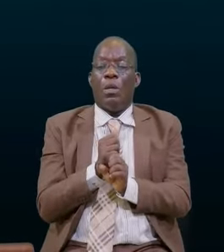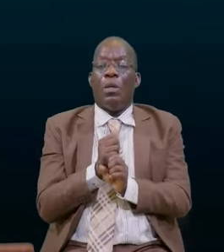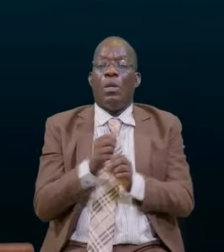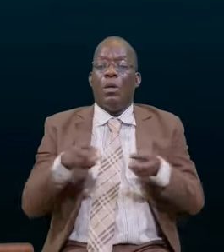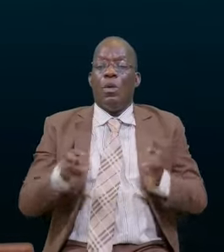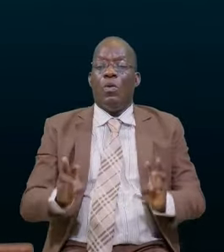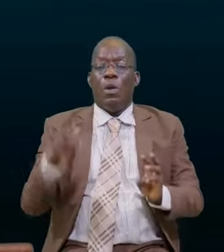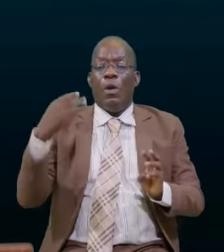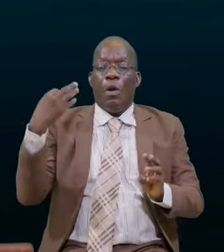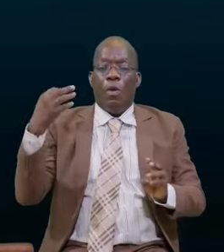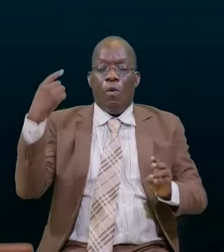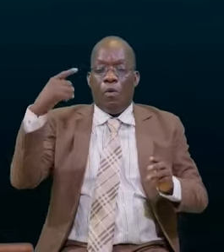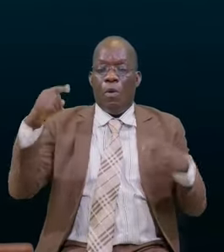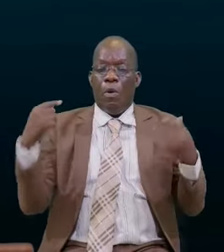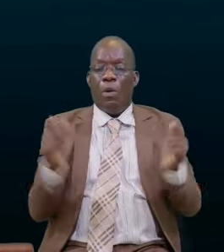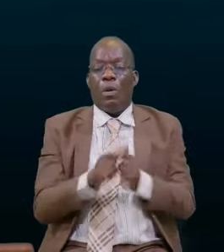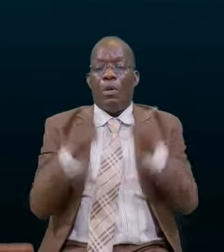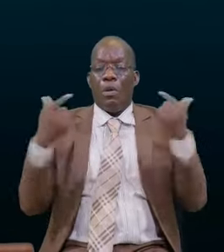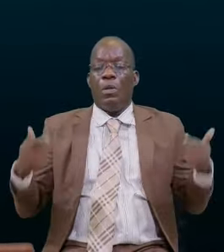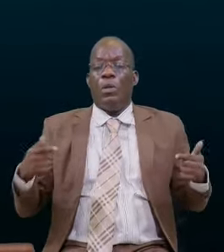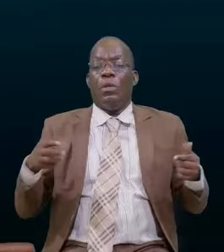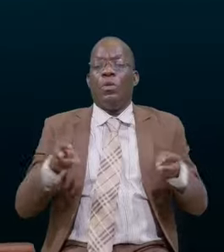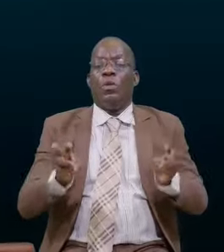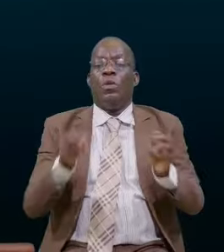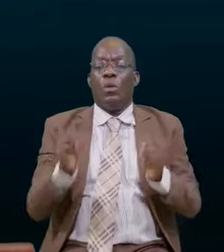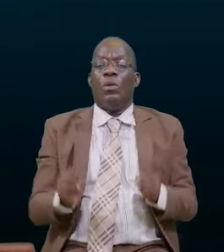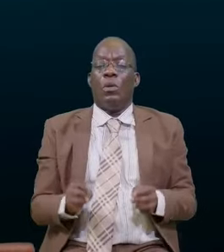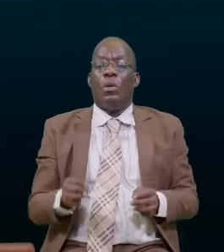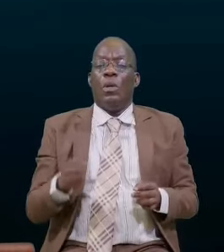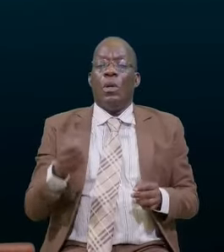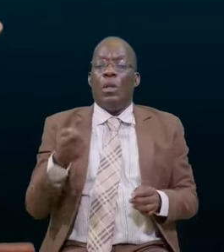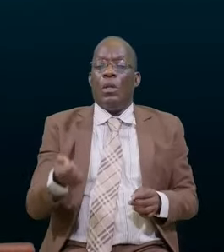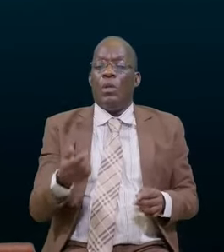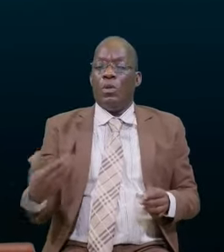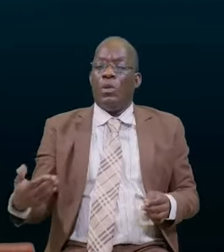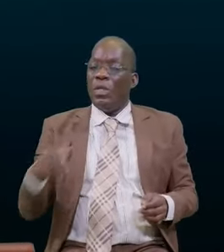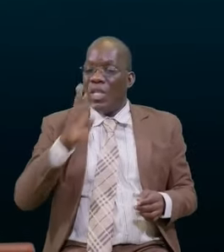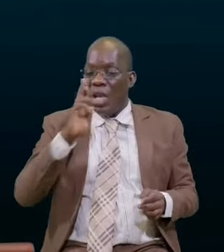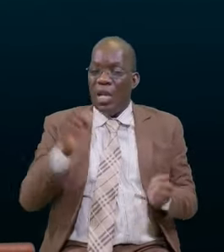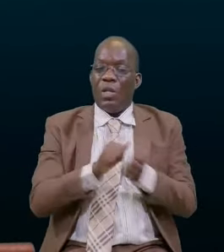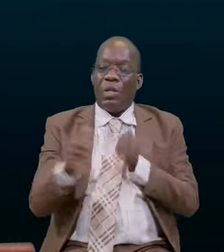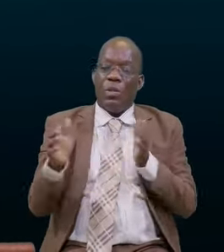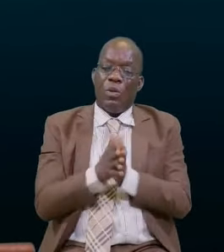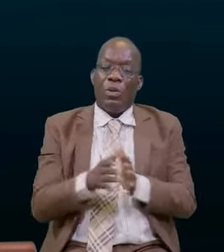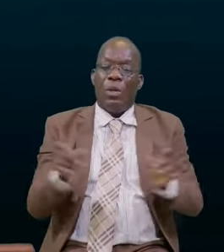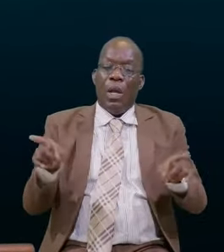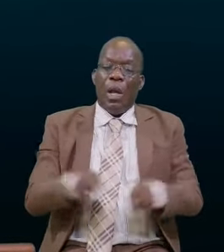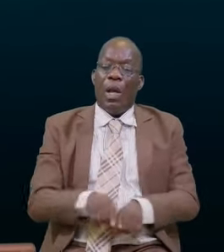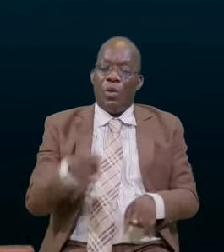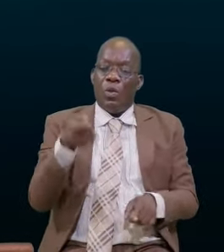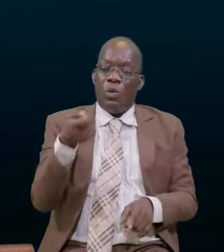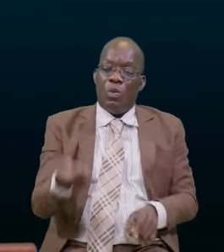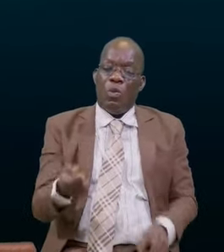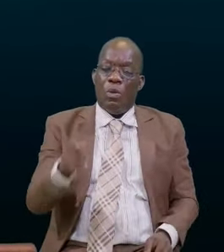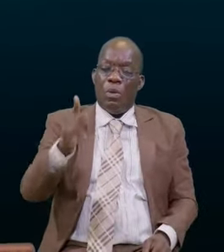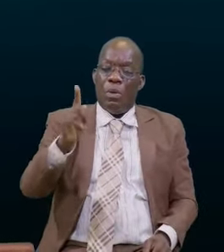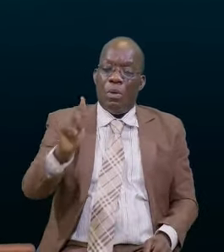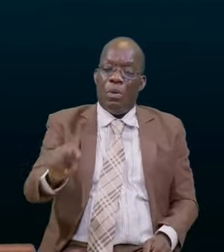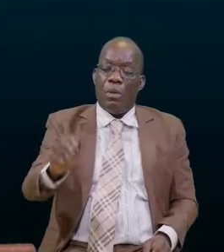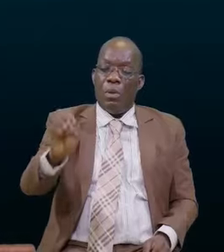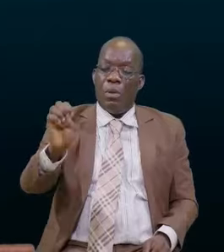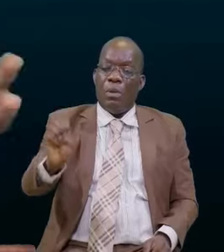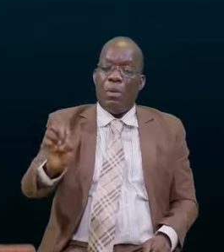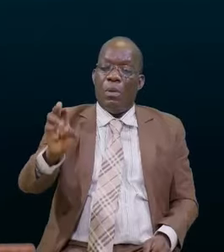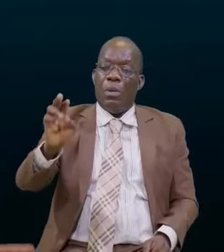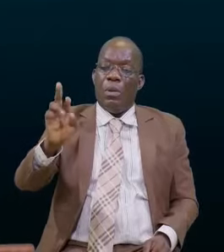sins are destructed as a little termite as a little termite that enters the for